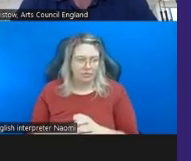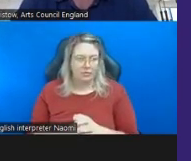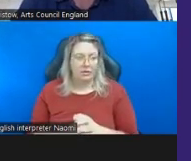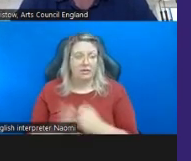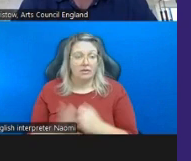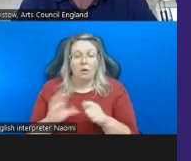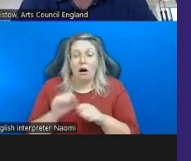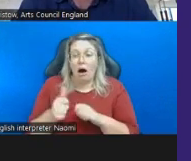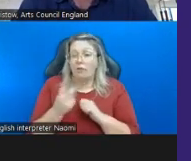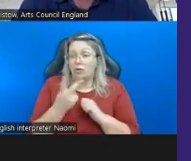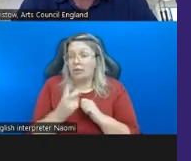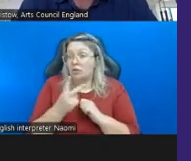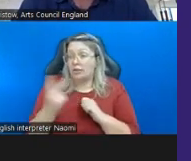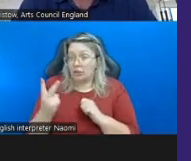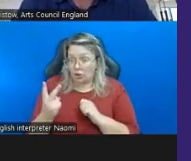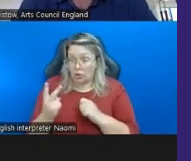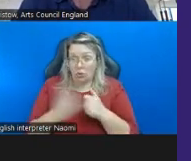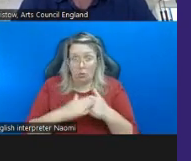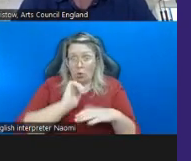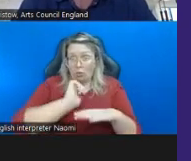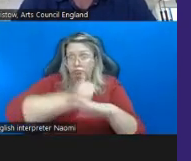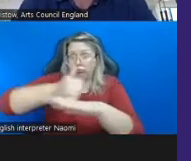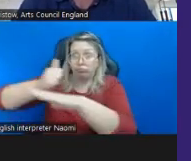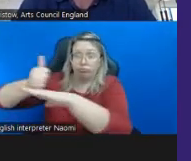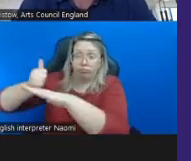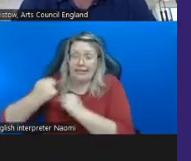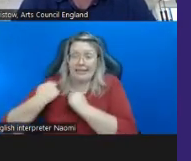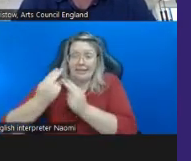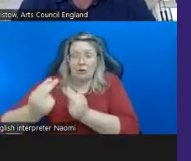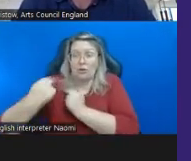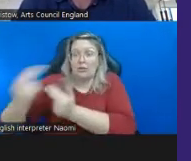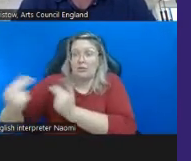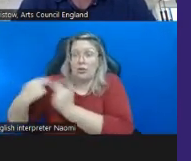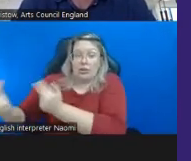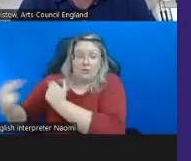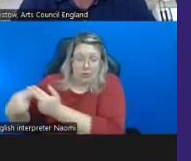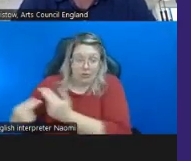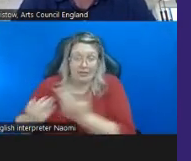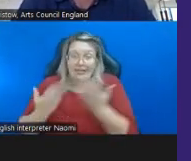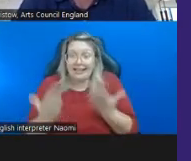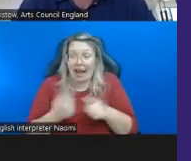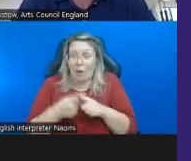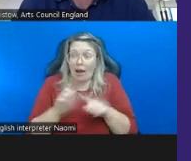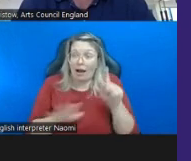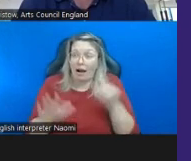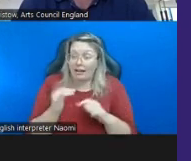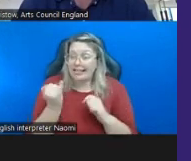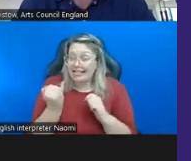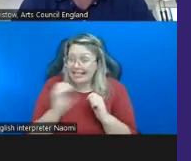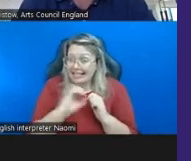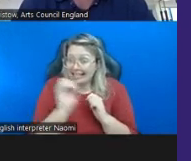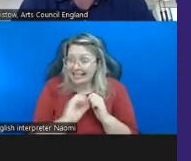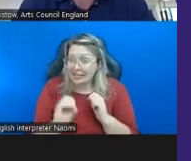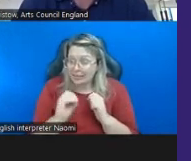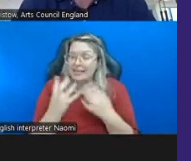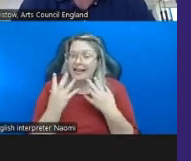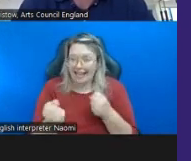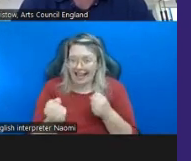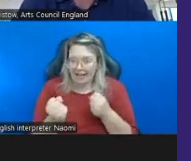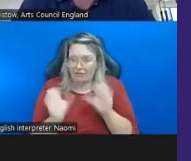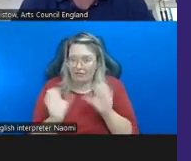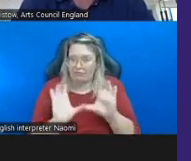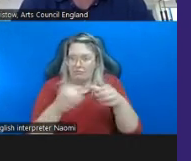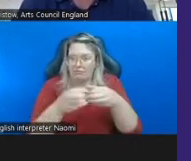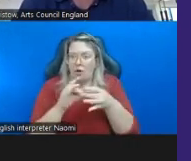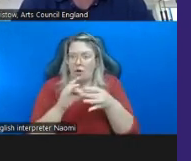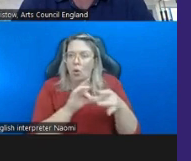more deals, you've got more mayoralties, and now 60% of England's population is covered by a combined